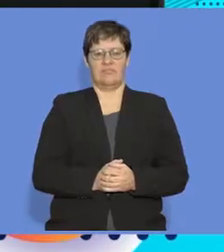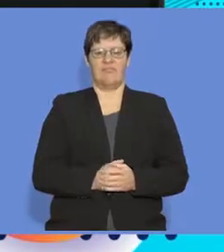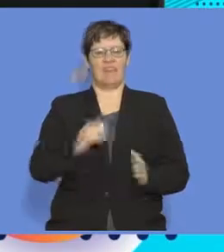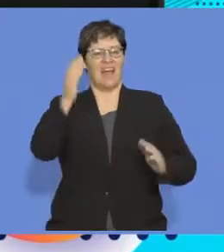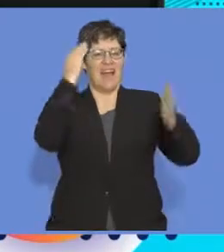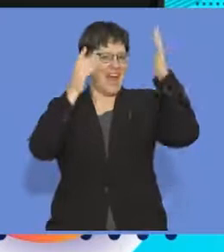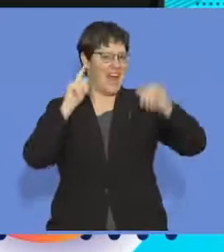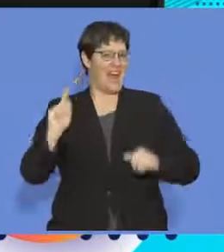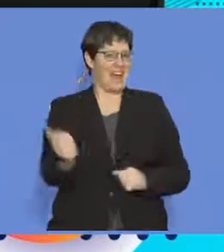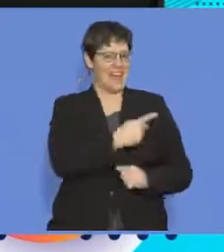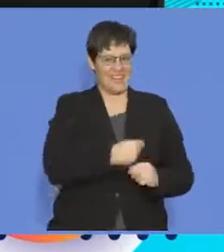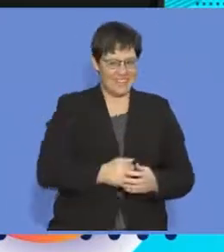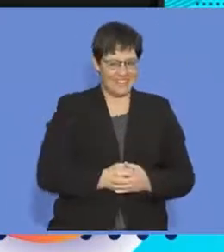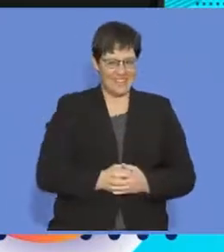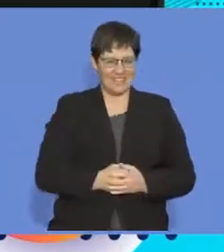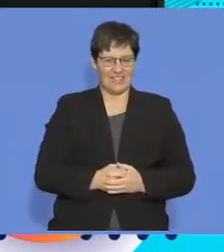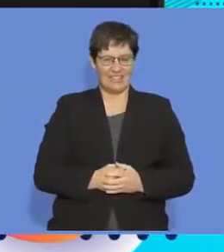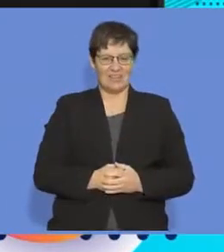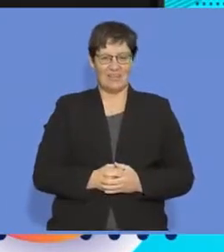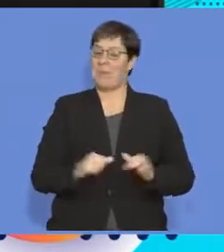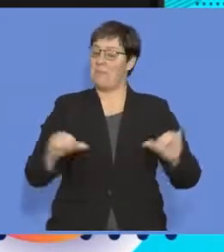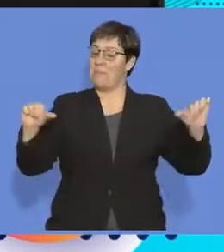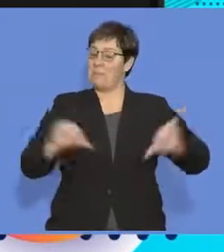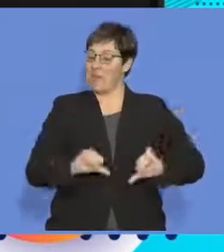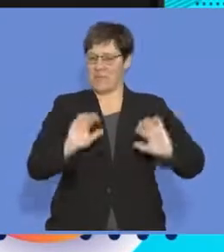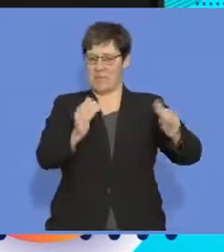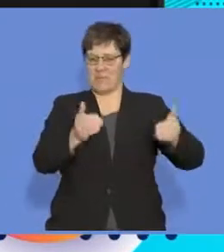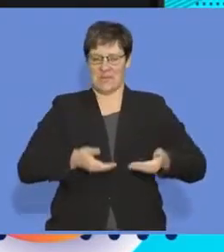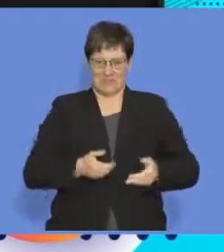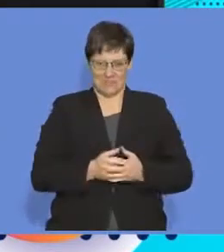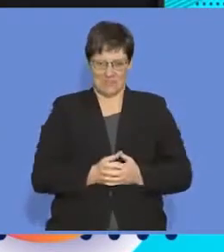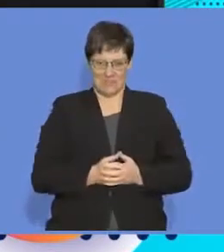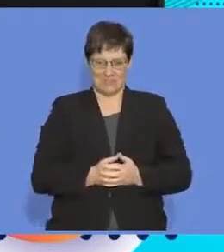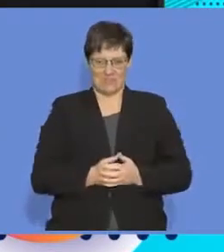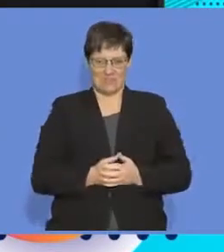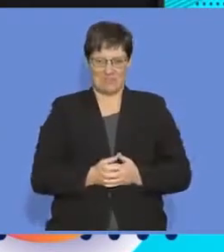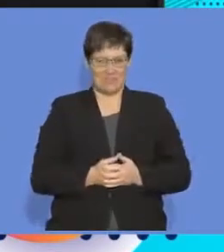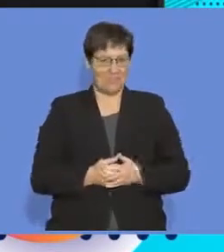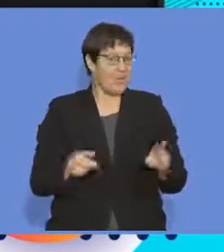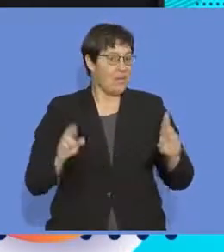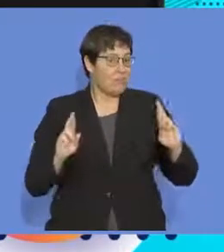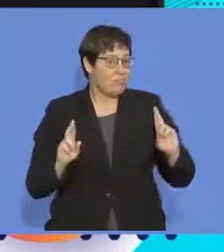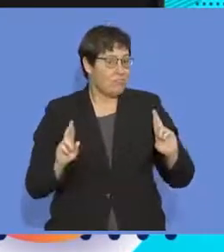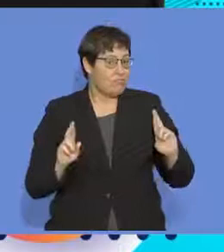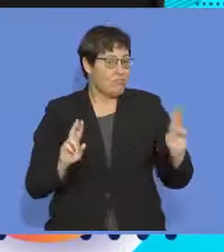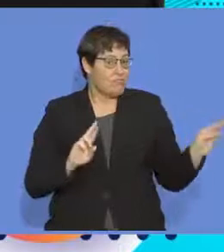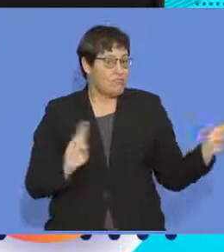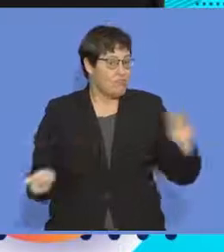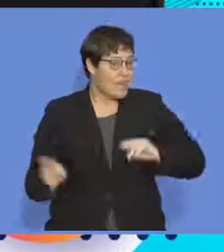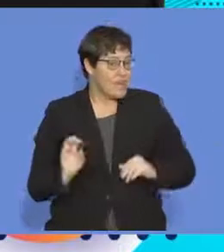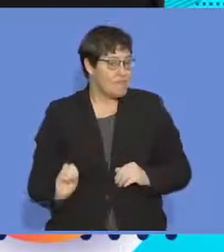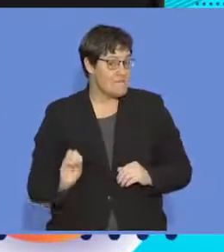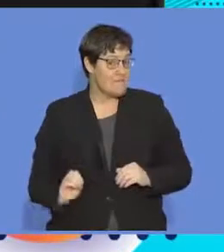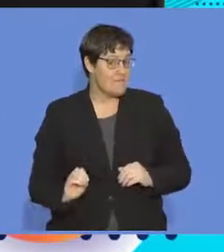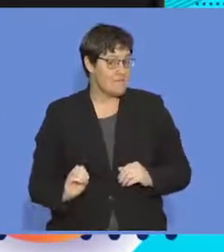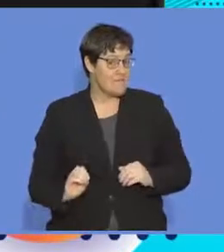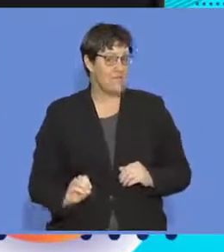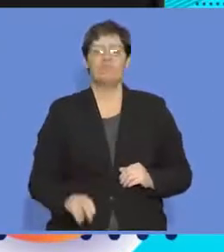Hello out there. Welcome back today. I hope you're ready. So we'll be looking at some